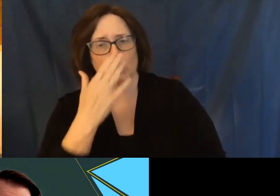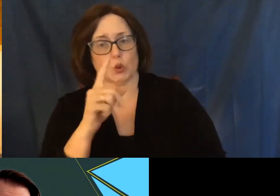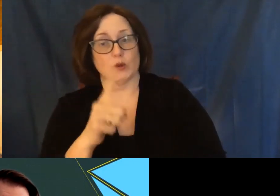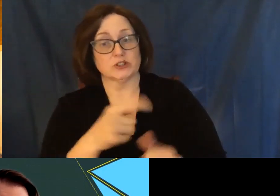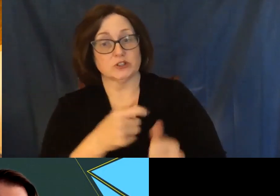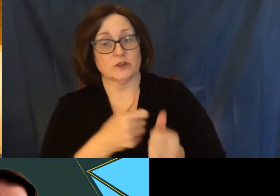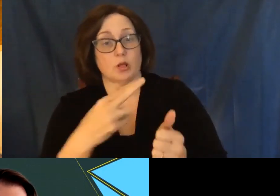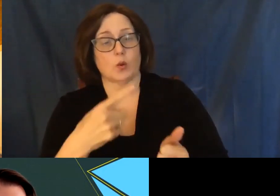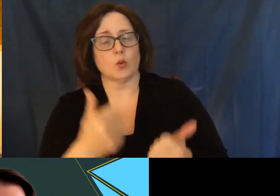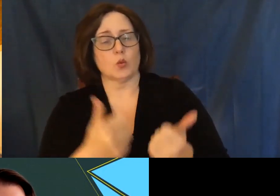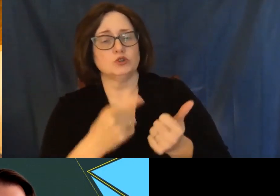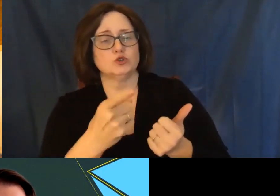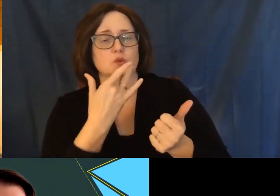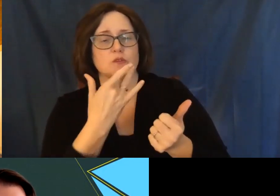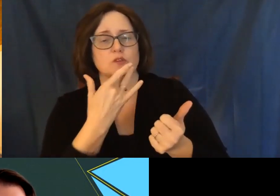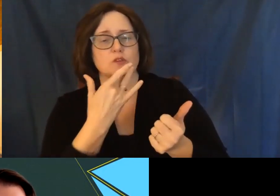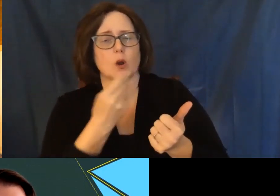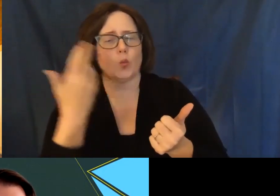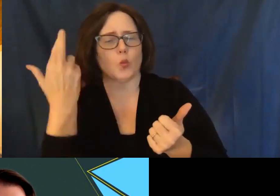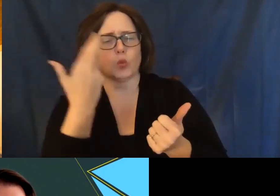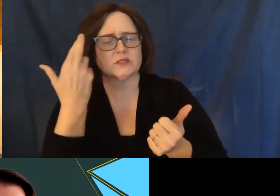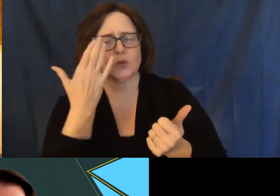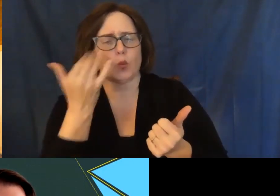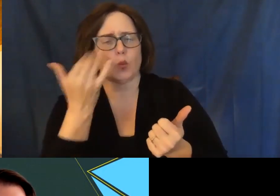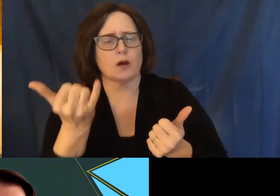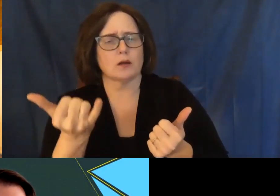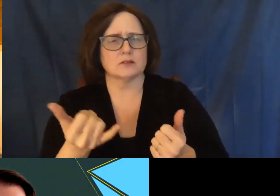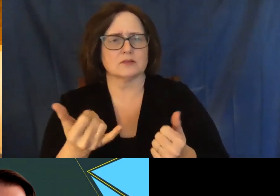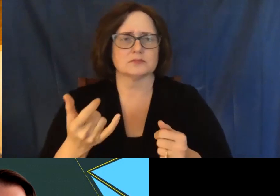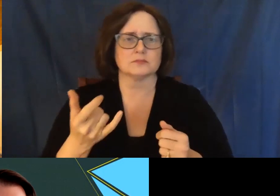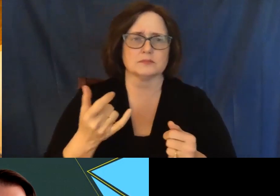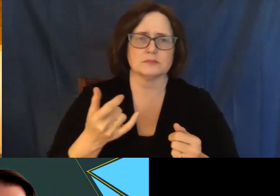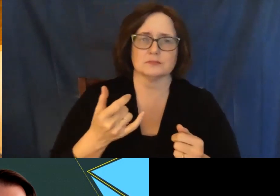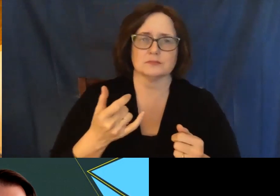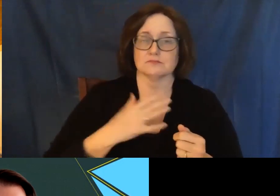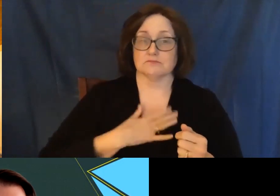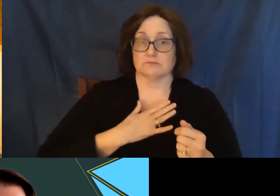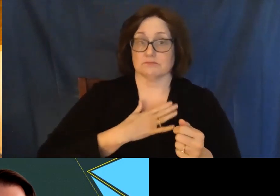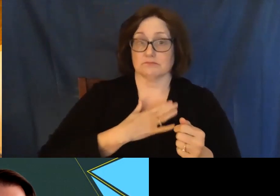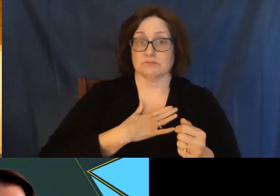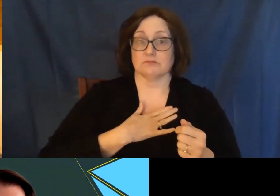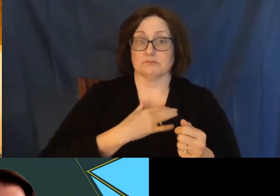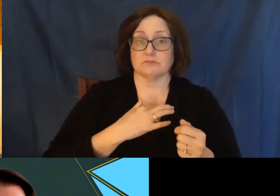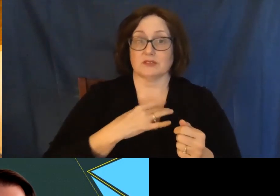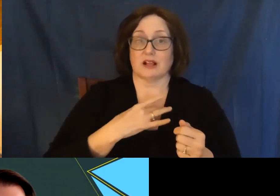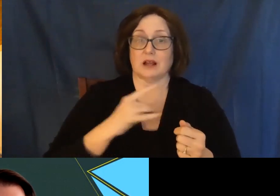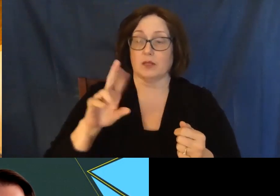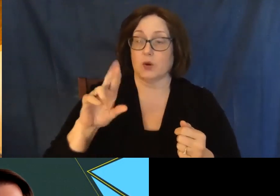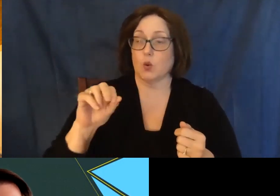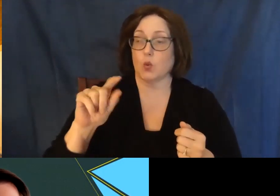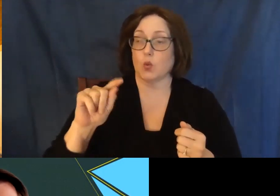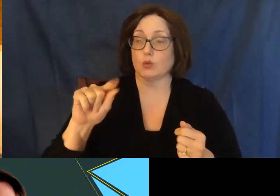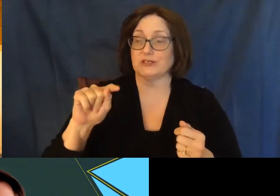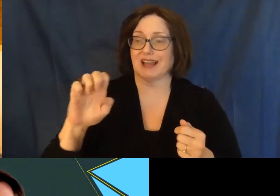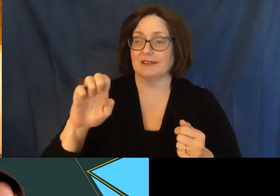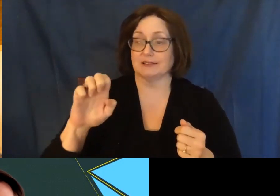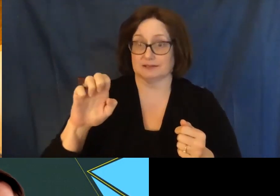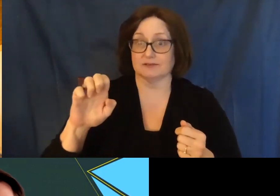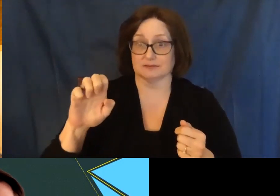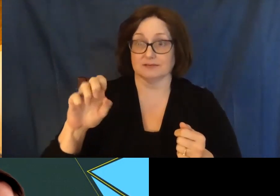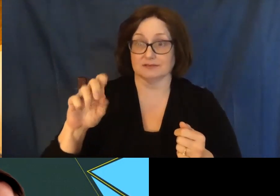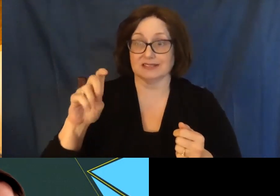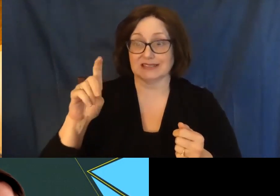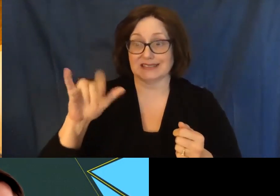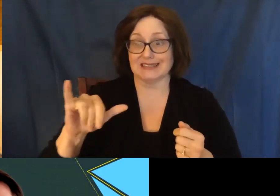you like most and why? Oh, personally, I like the rotate key because I think that one is more